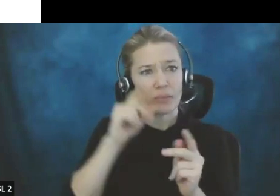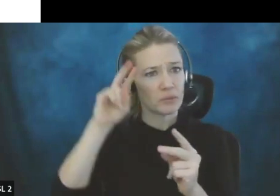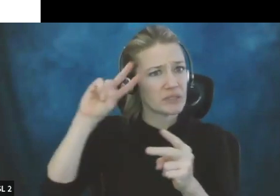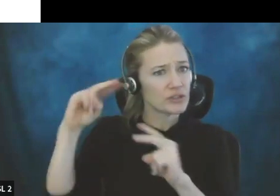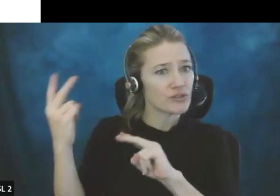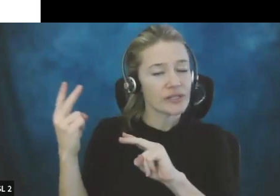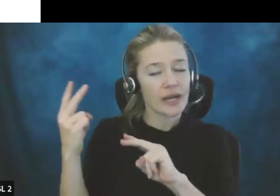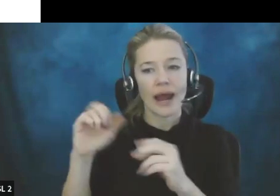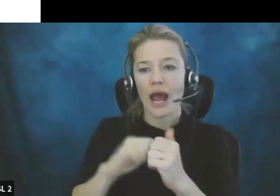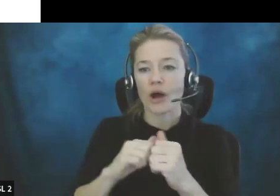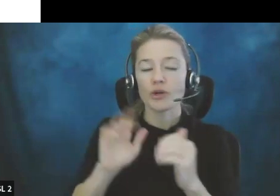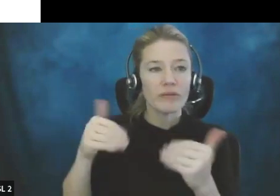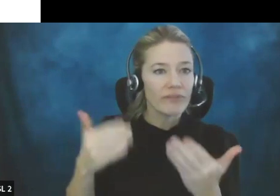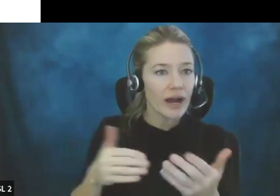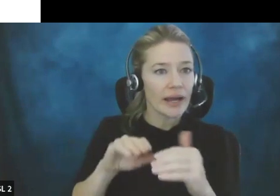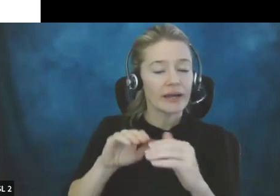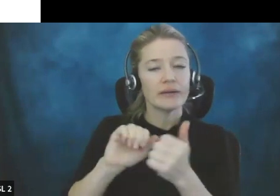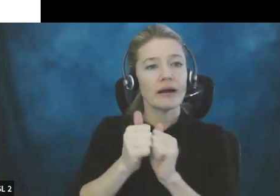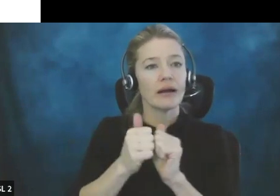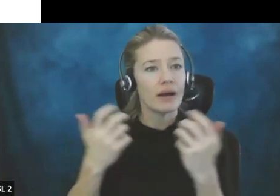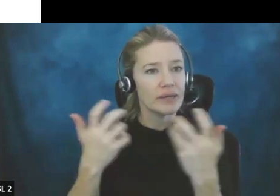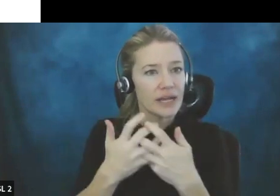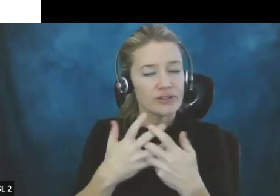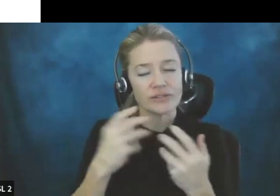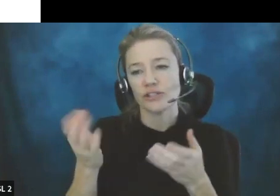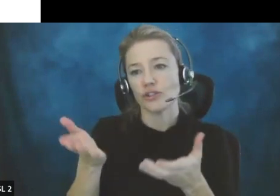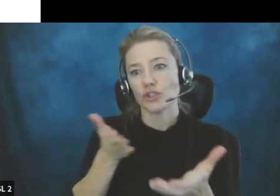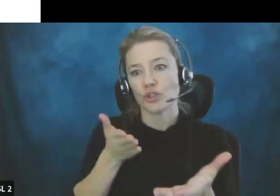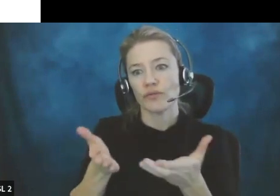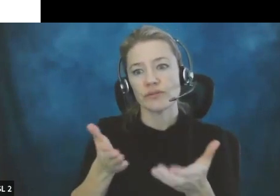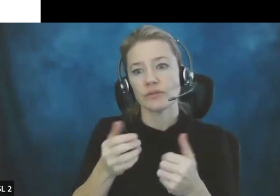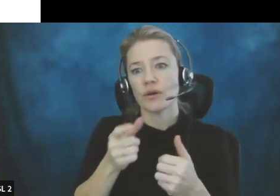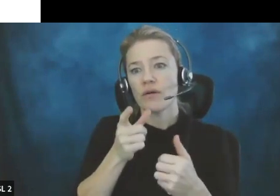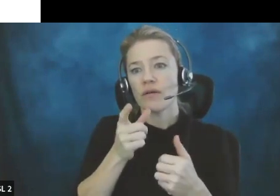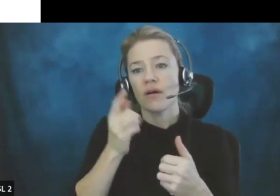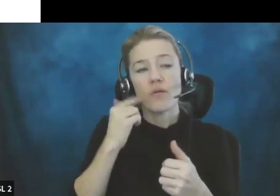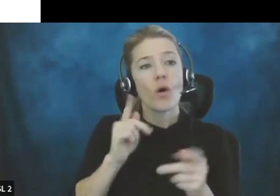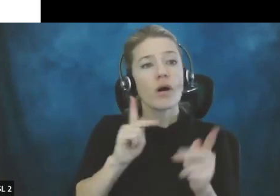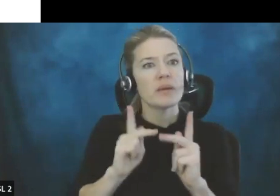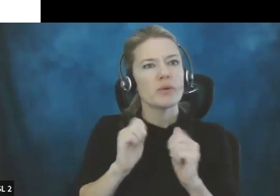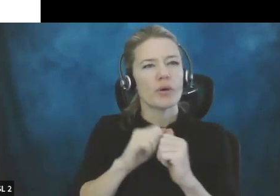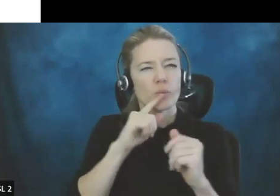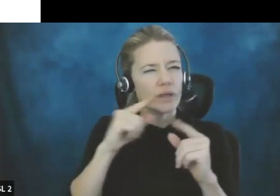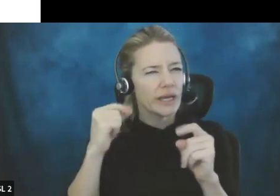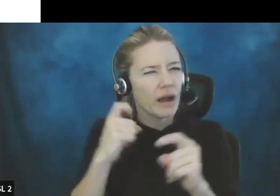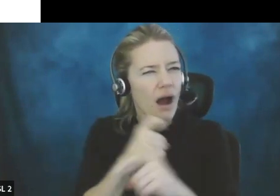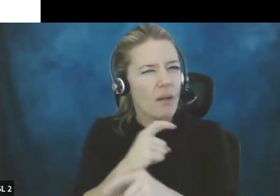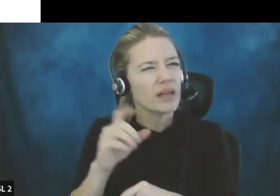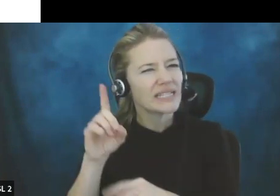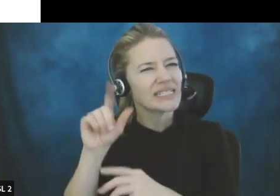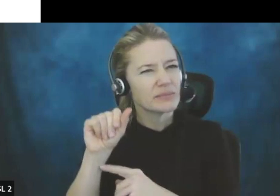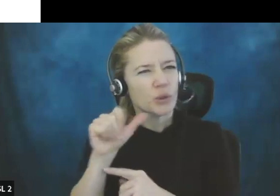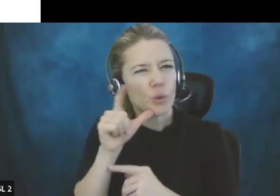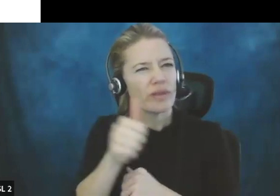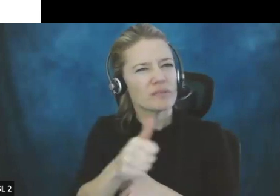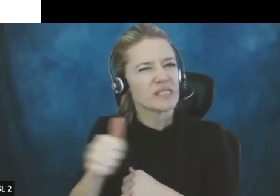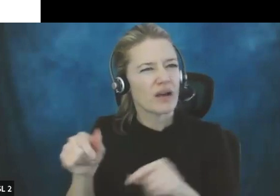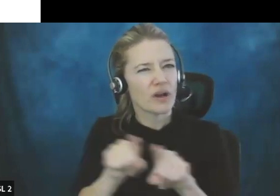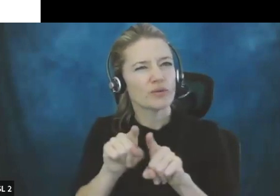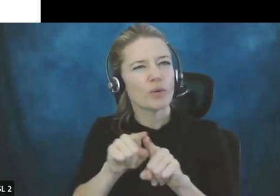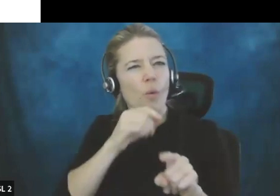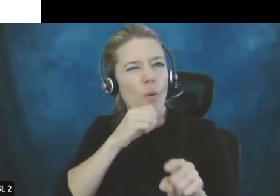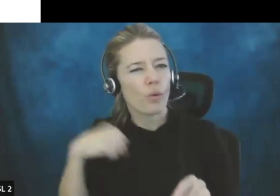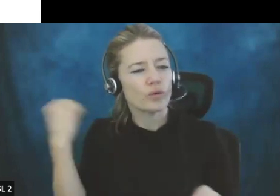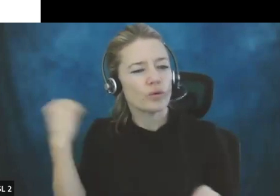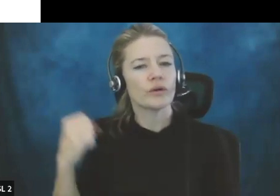there's a misunderstanding about disability, not knowing how to provide accommodations and services to those with the most complex disabilities that were older